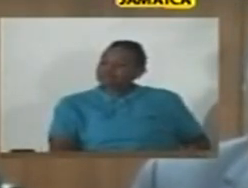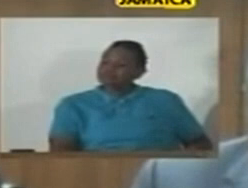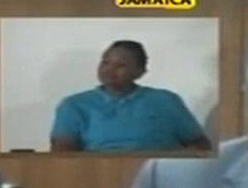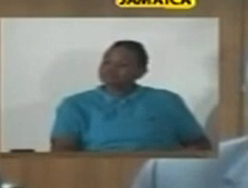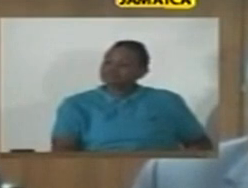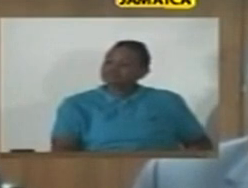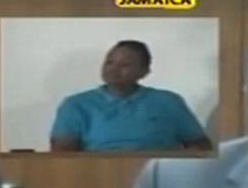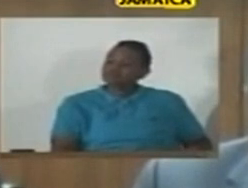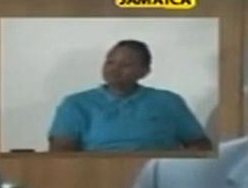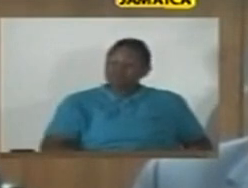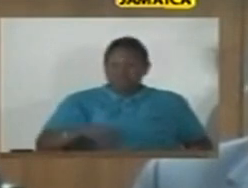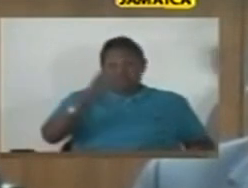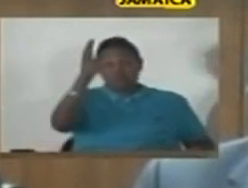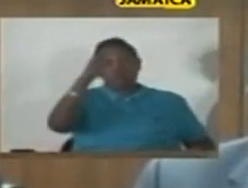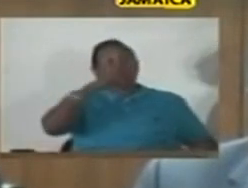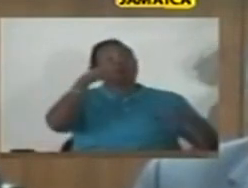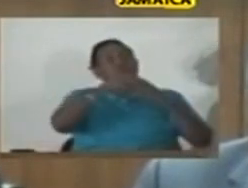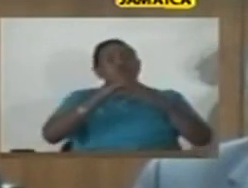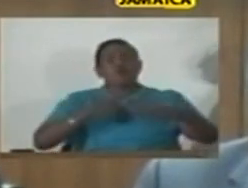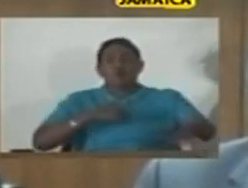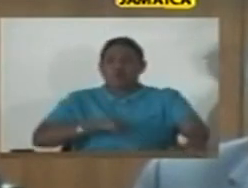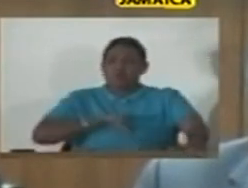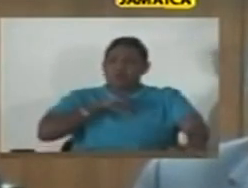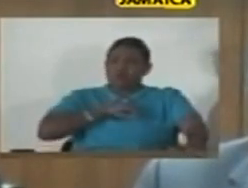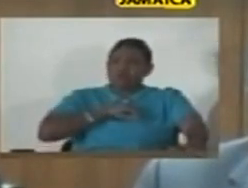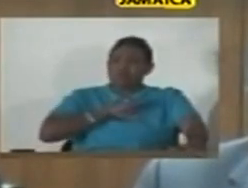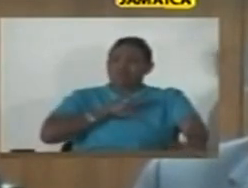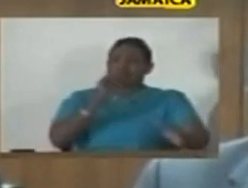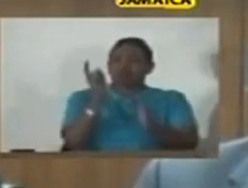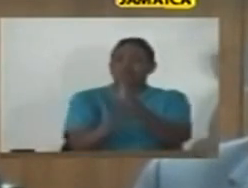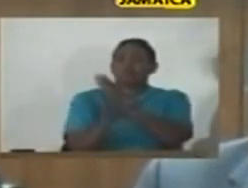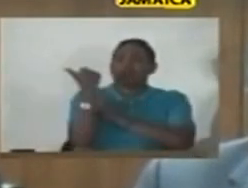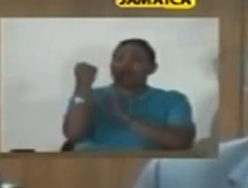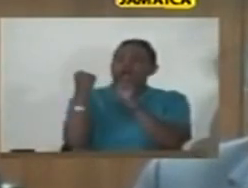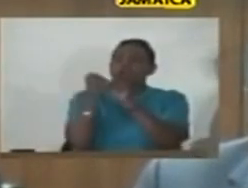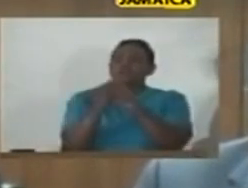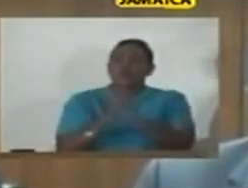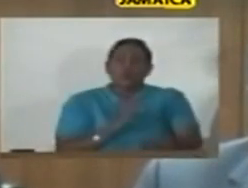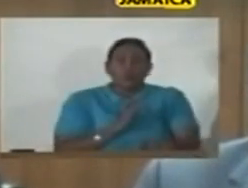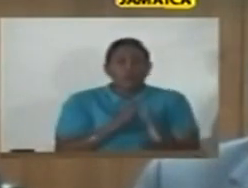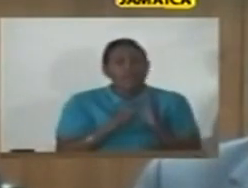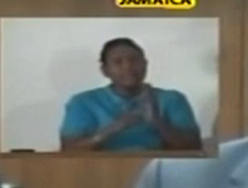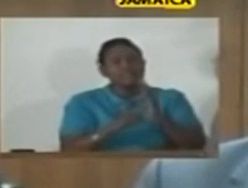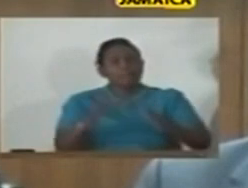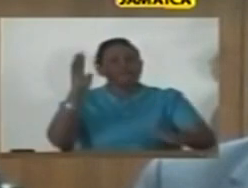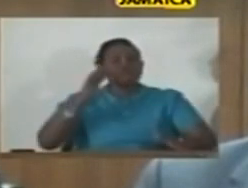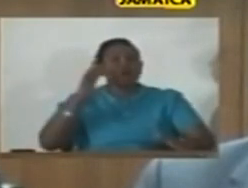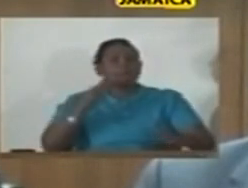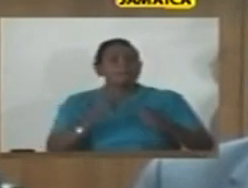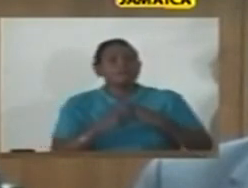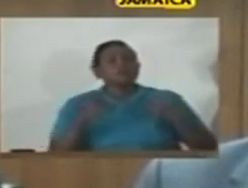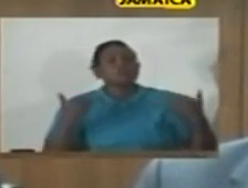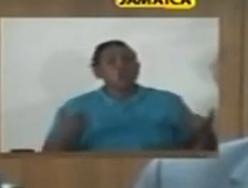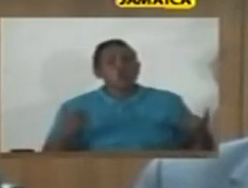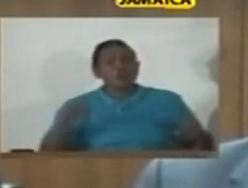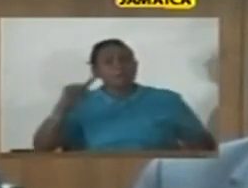Mr. Speaker, among our proudest moments last year were shining examples of former and current PATH